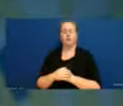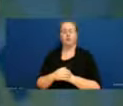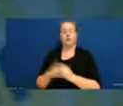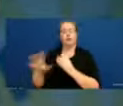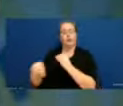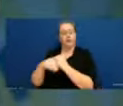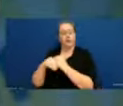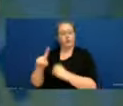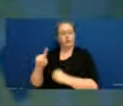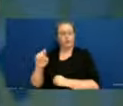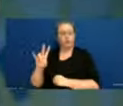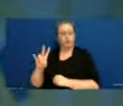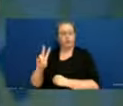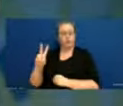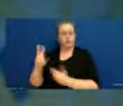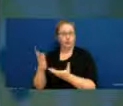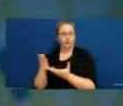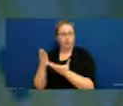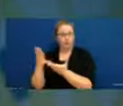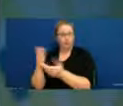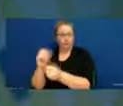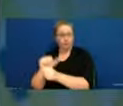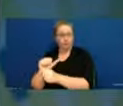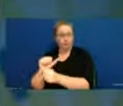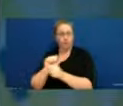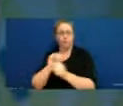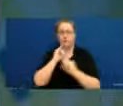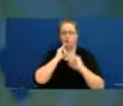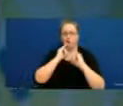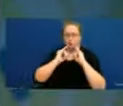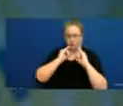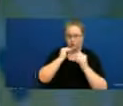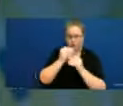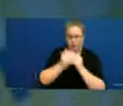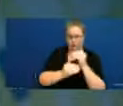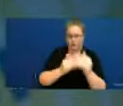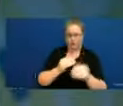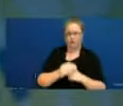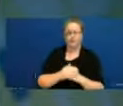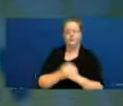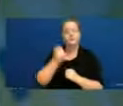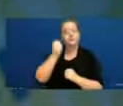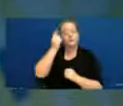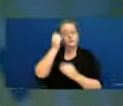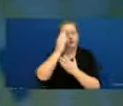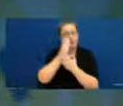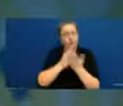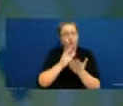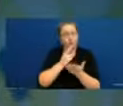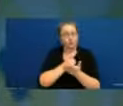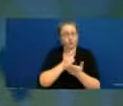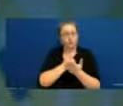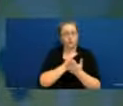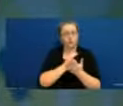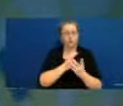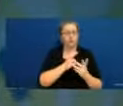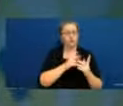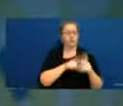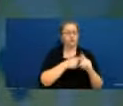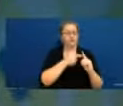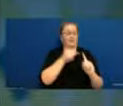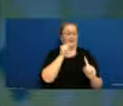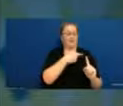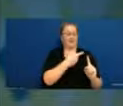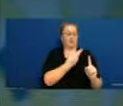addition, there are further 172 in the offer or interview stage. In addition, we have shifted some of those resources,